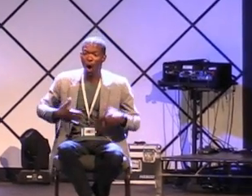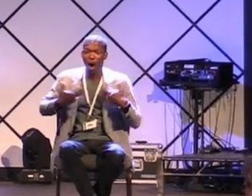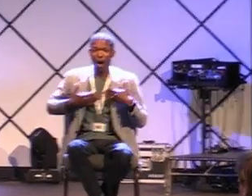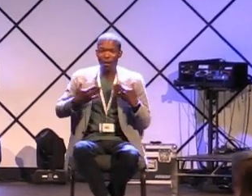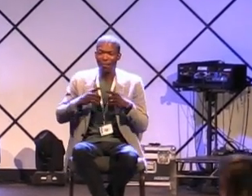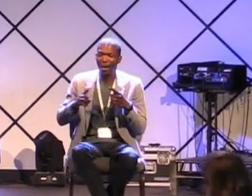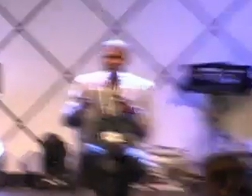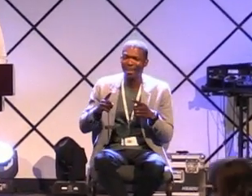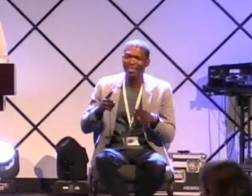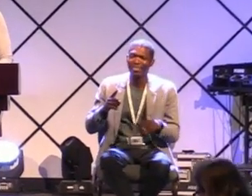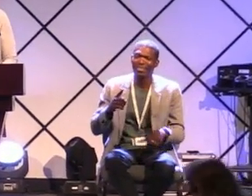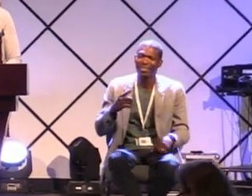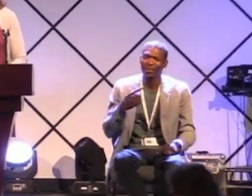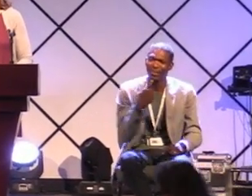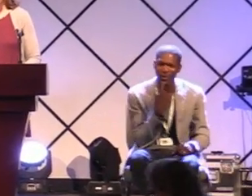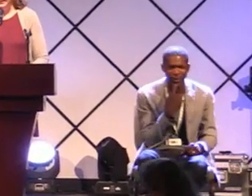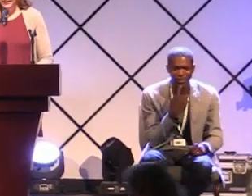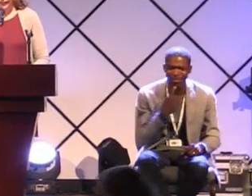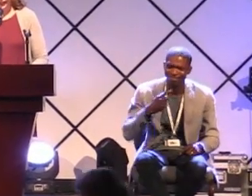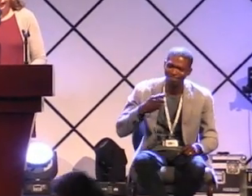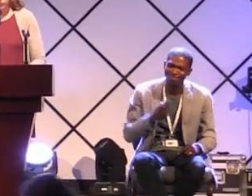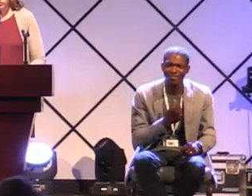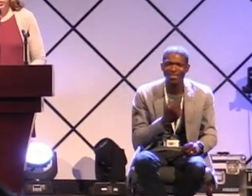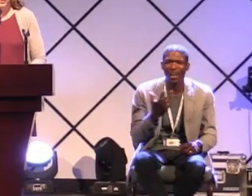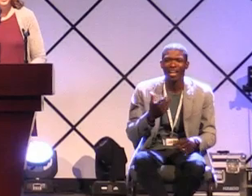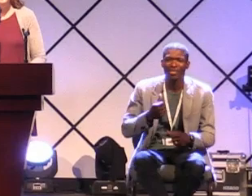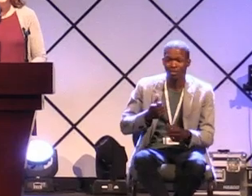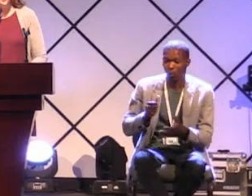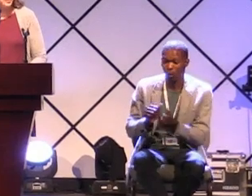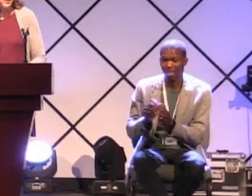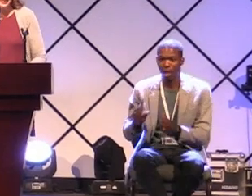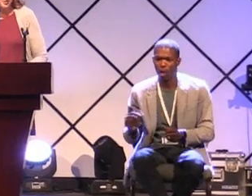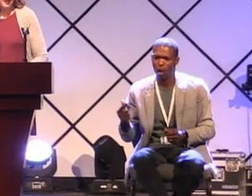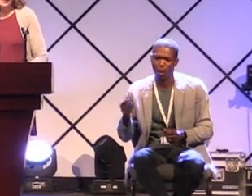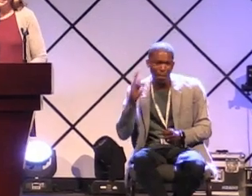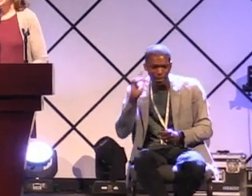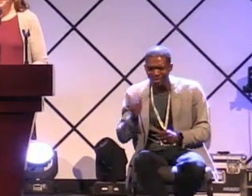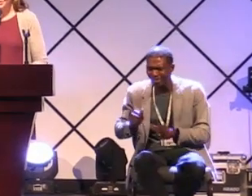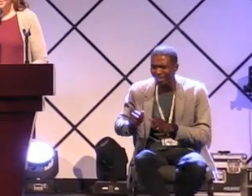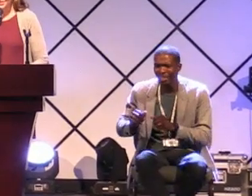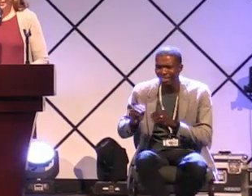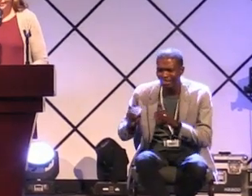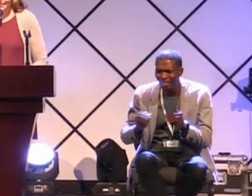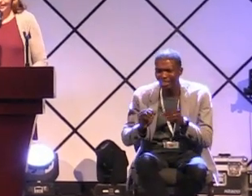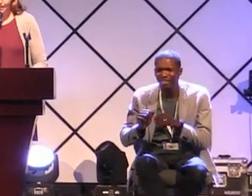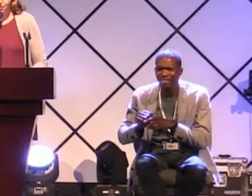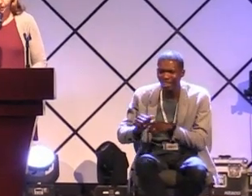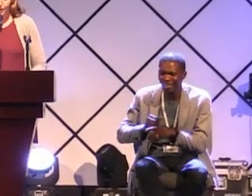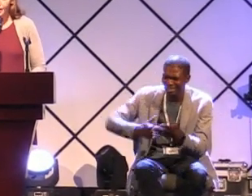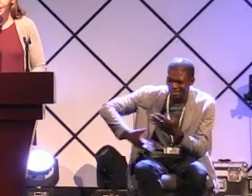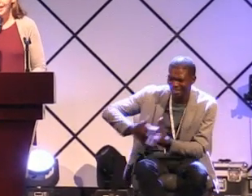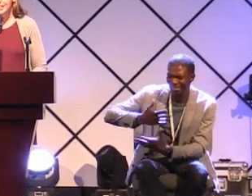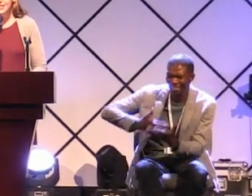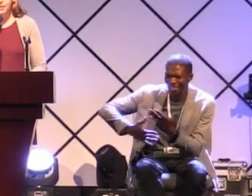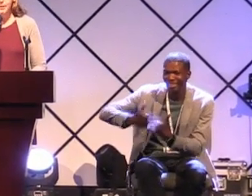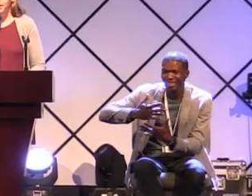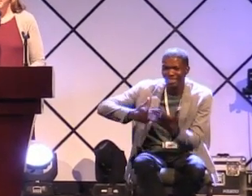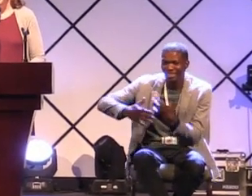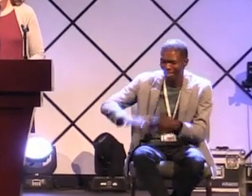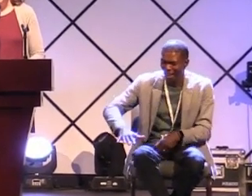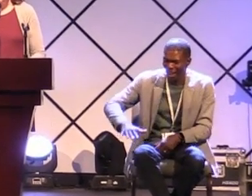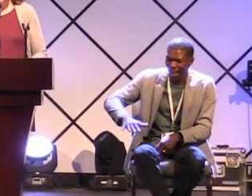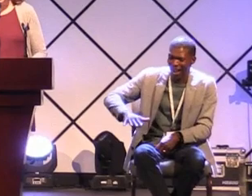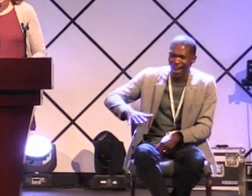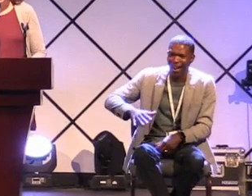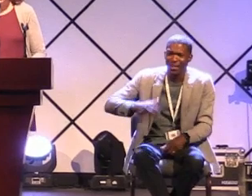past year and a half, they have socialized, trained, and cared for those adorable little puppies that we just saw in the slideshow, and